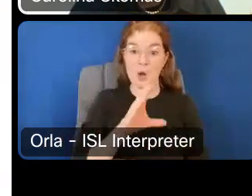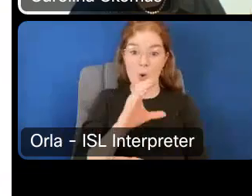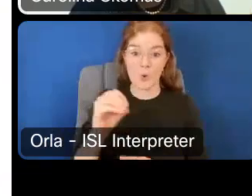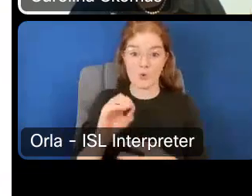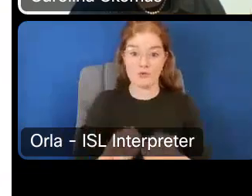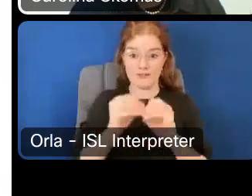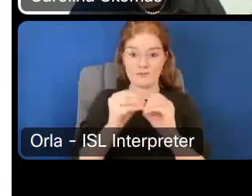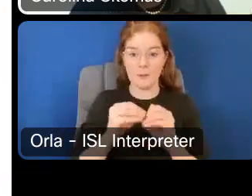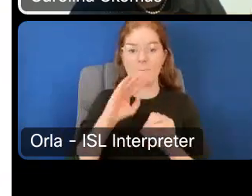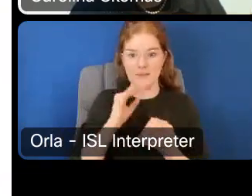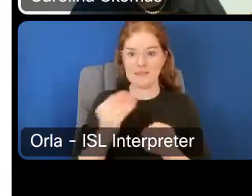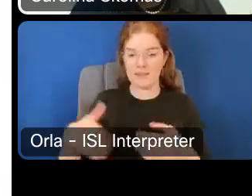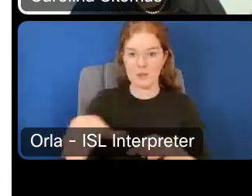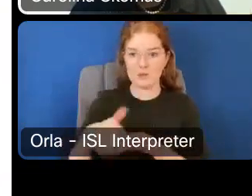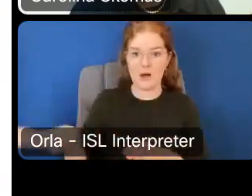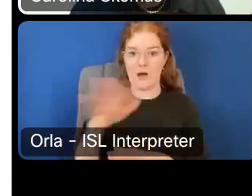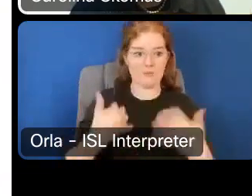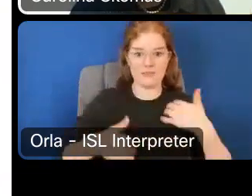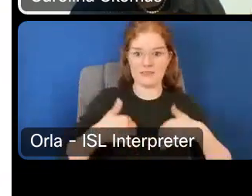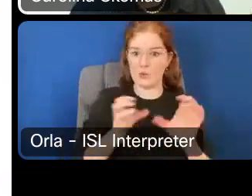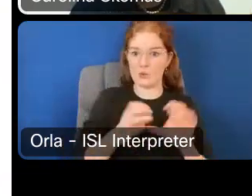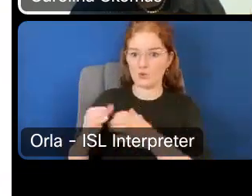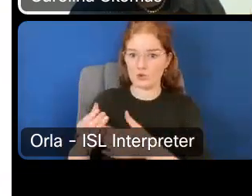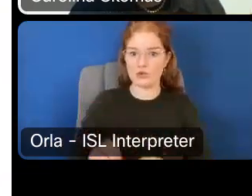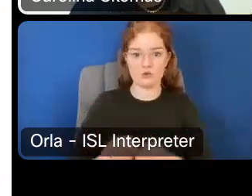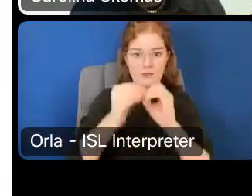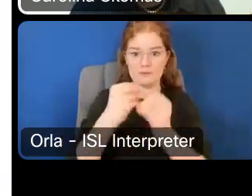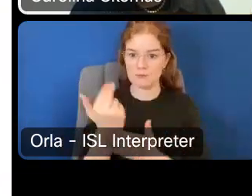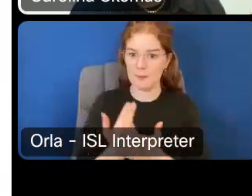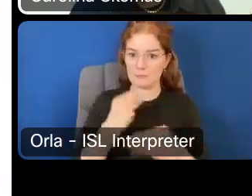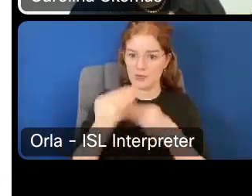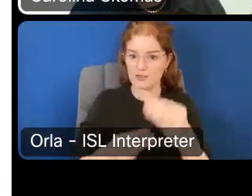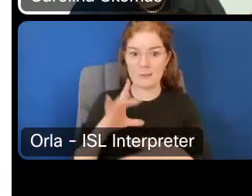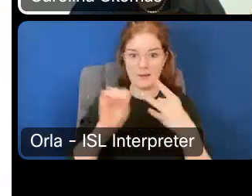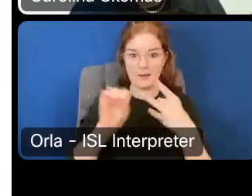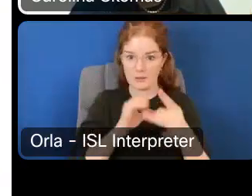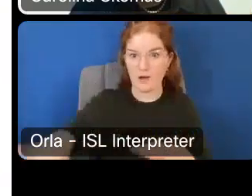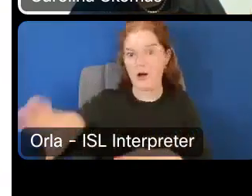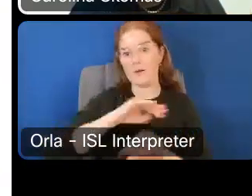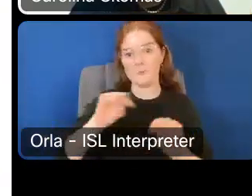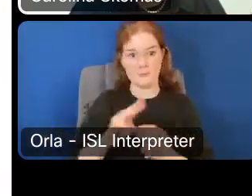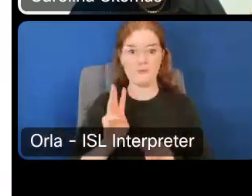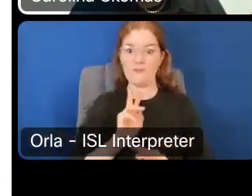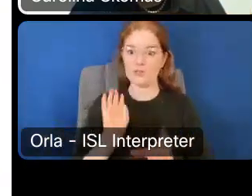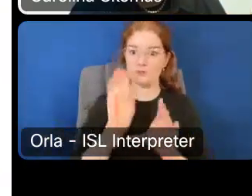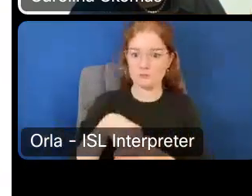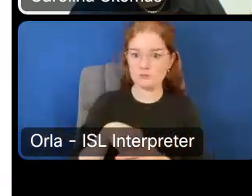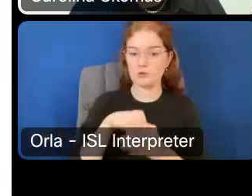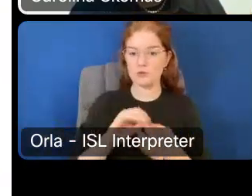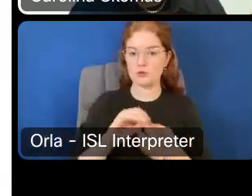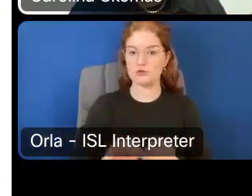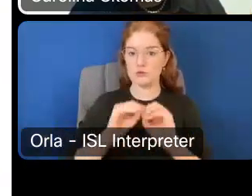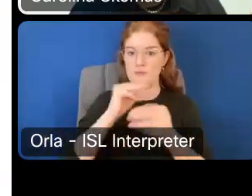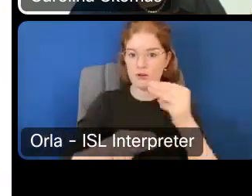all relevant stakeholders or interest holders in the design process to make sure everyone's voice is aired, and